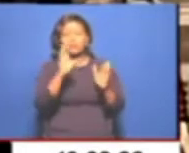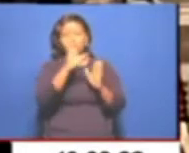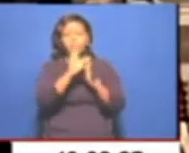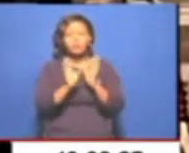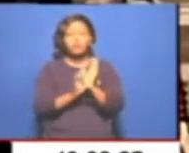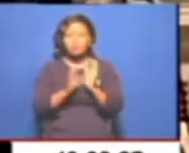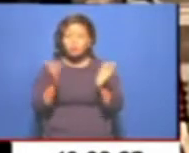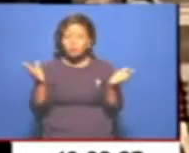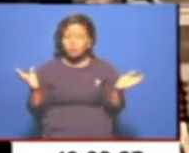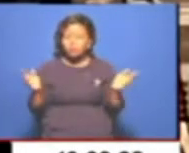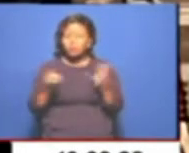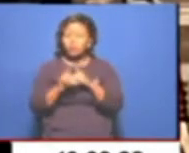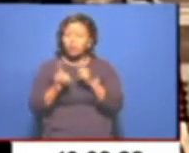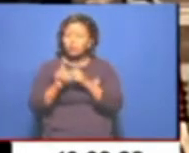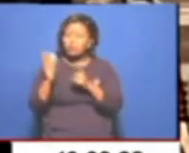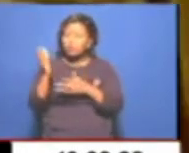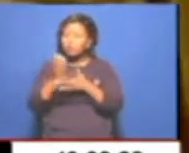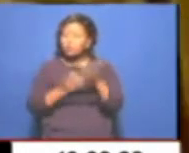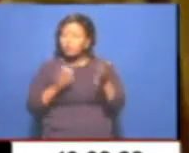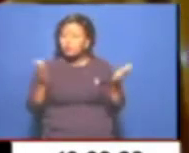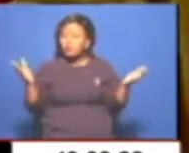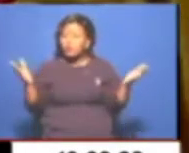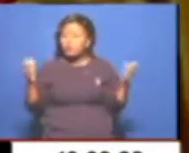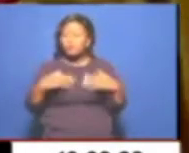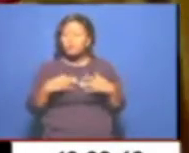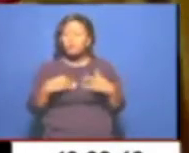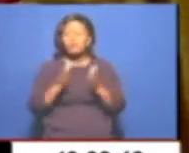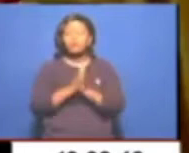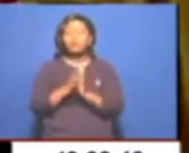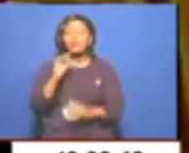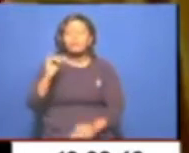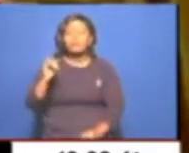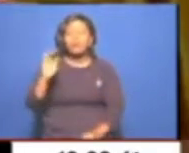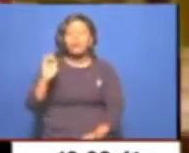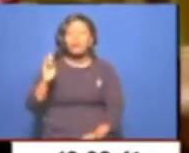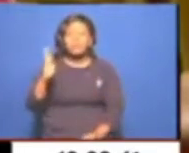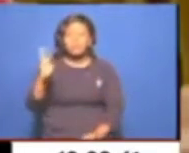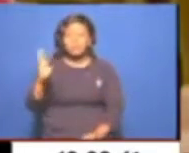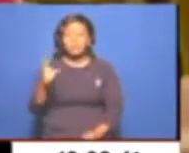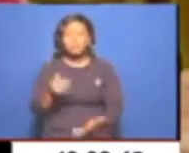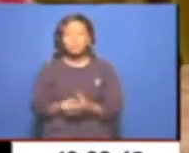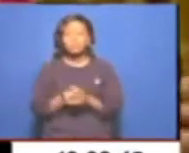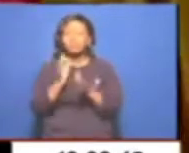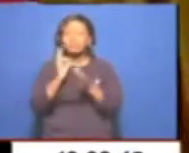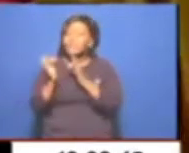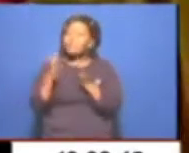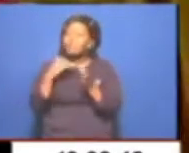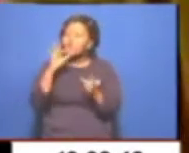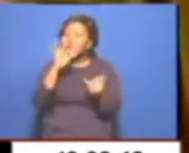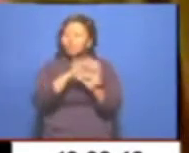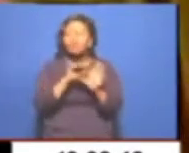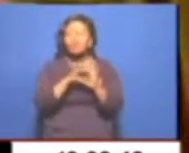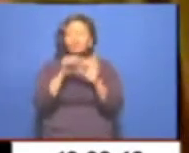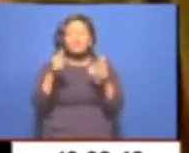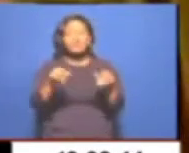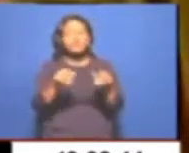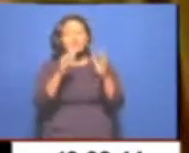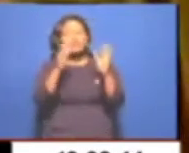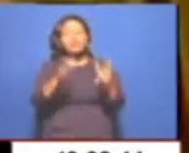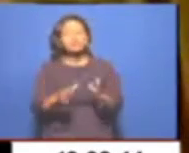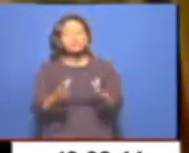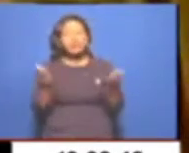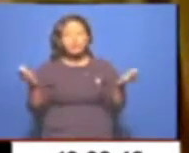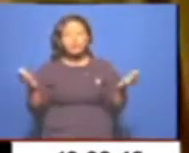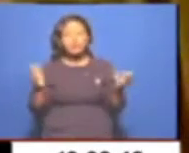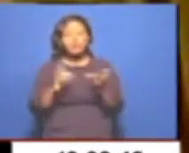on that particular score, I will not fault the IEBC. If I want to fault anybody, I will fault the people who are responsible